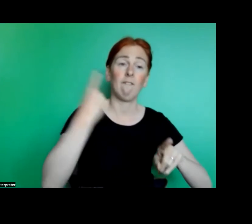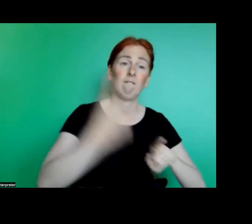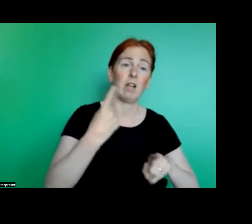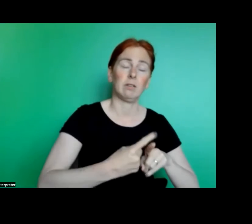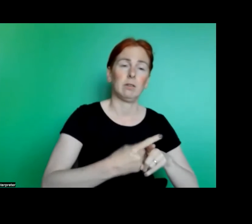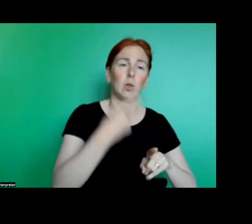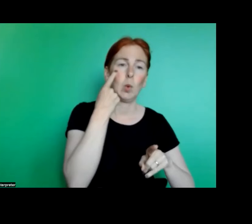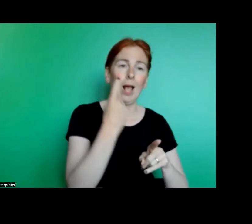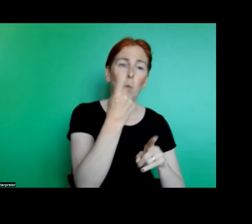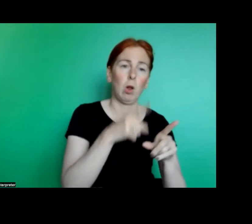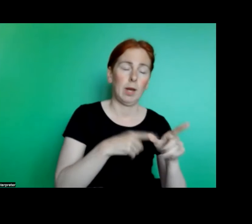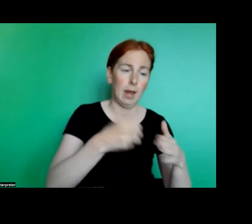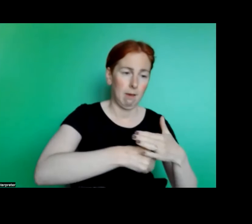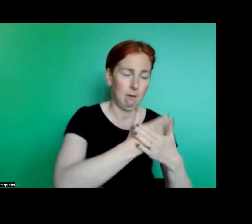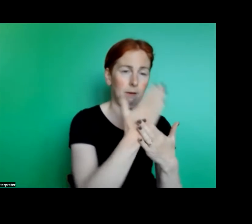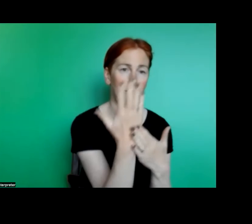And